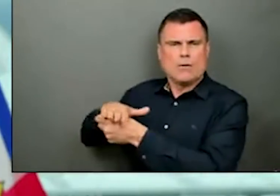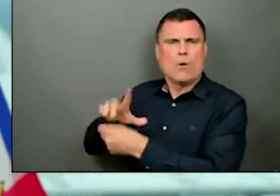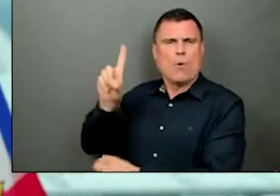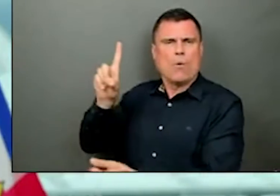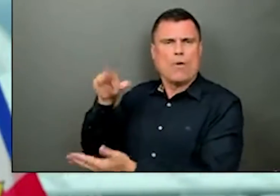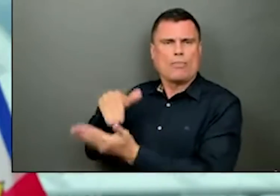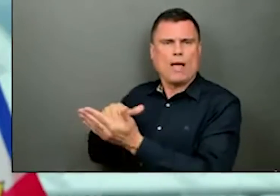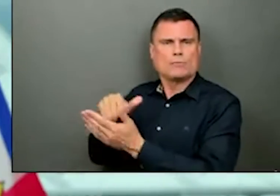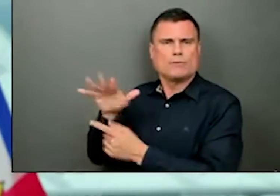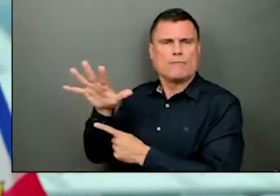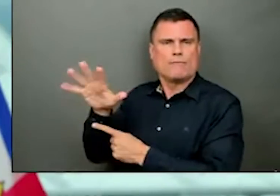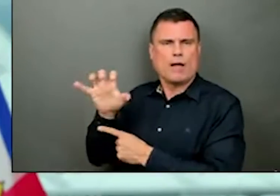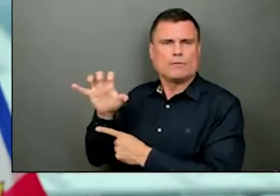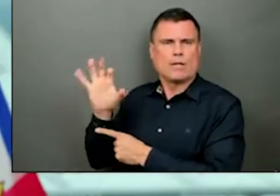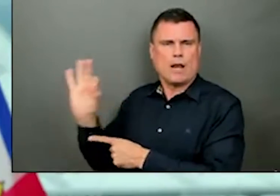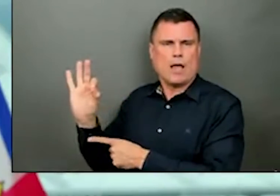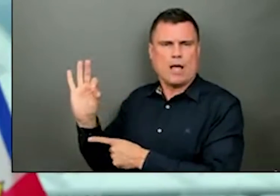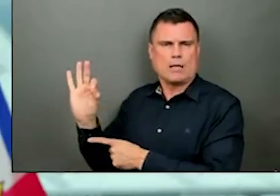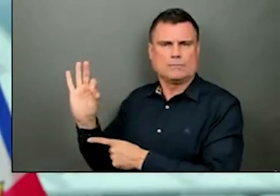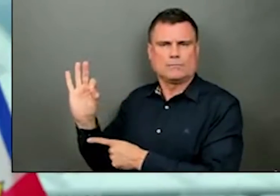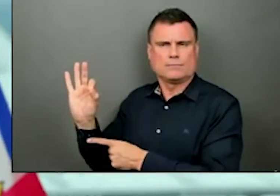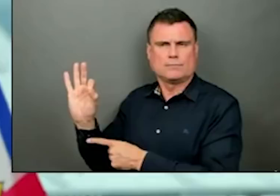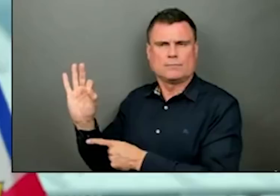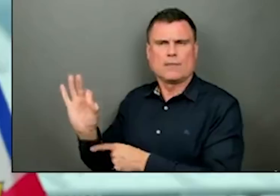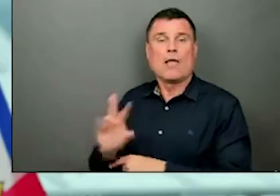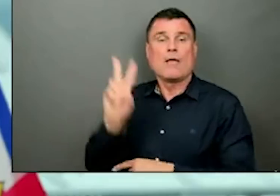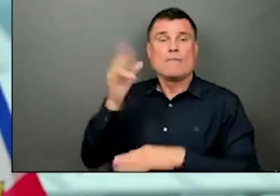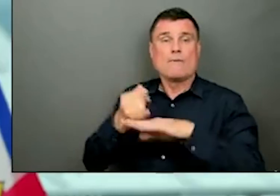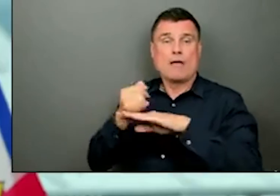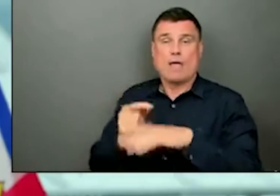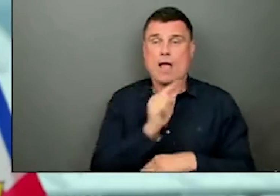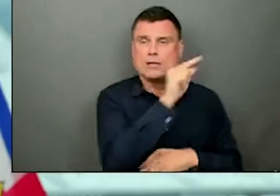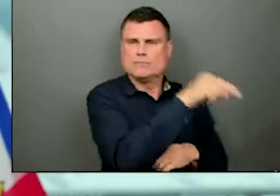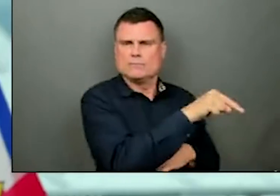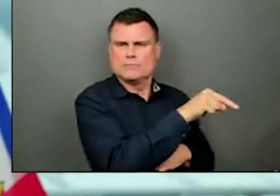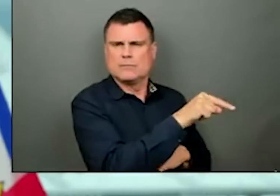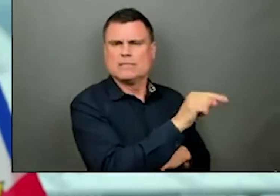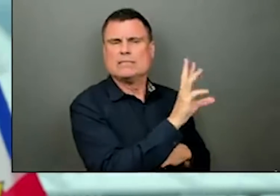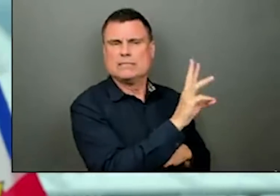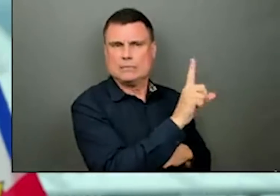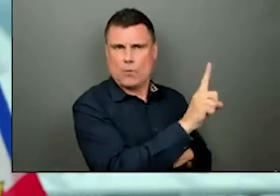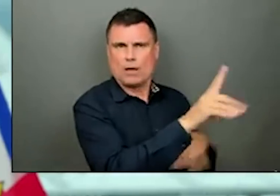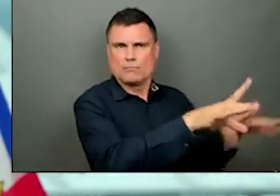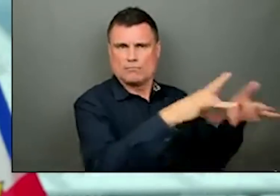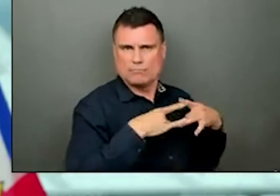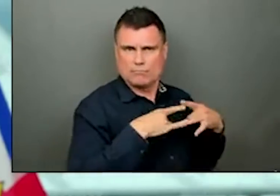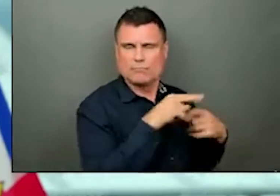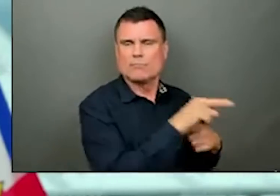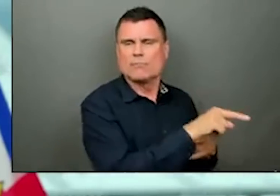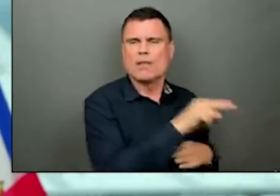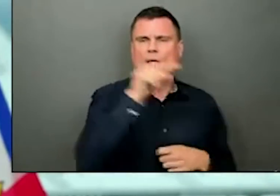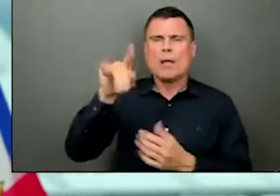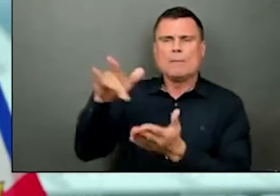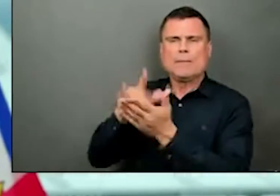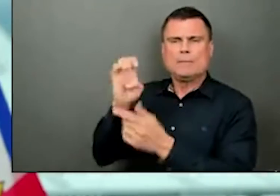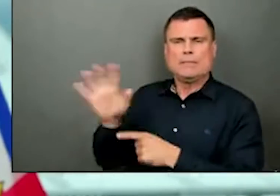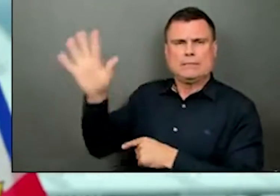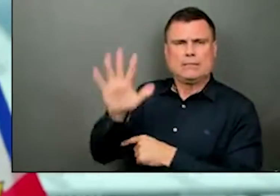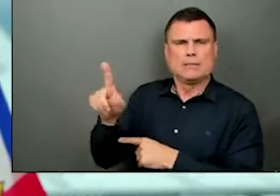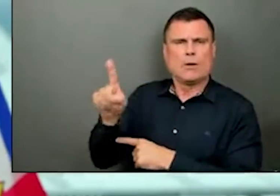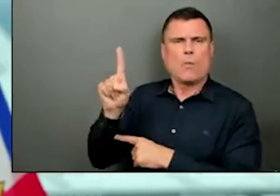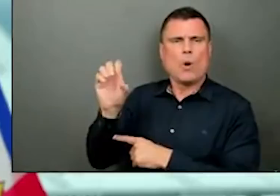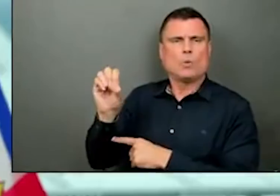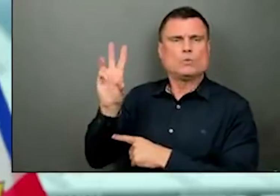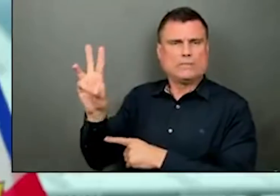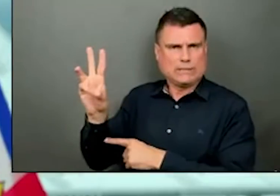1,509 people in the Fraser Health Region, 61 people in the Vancouver Island Region, 106 people in the Interior